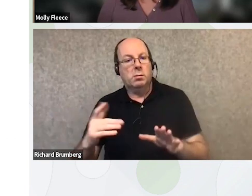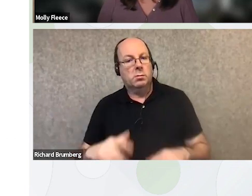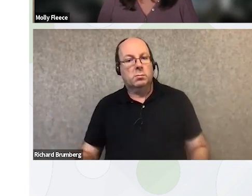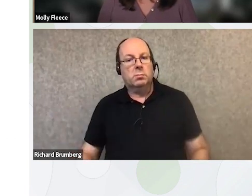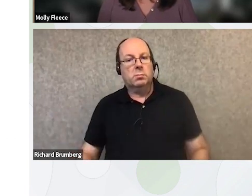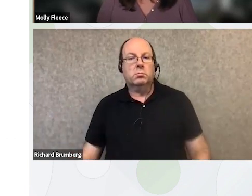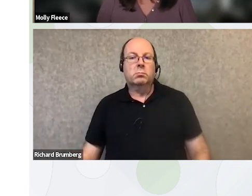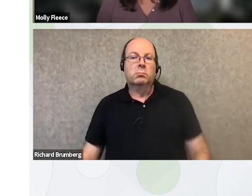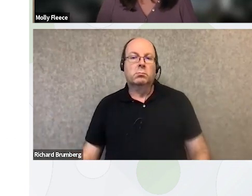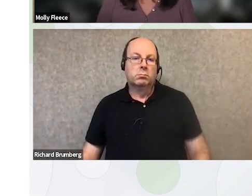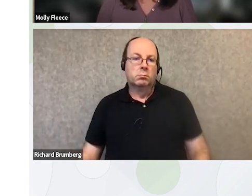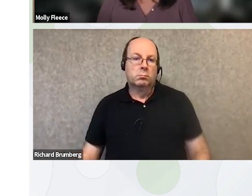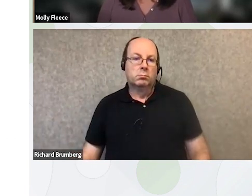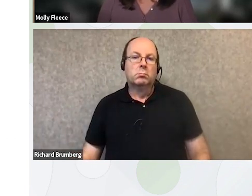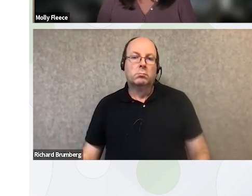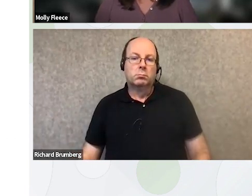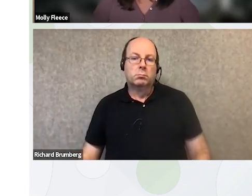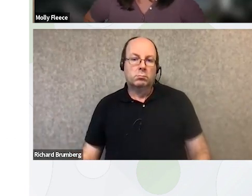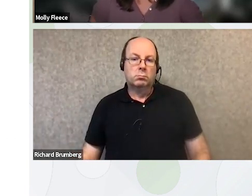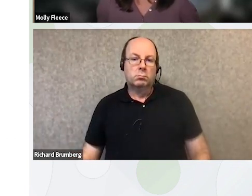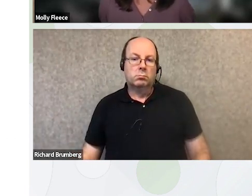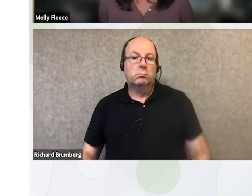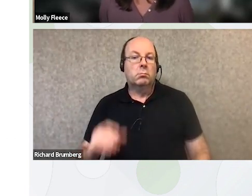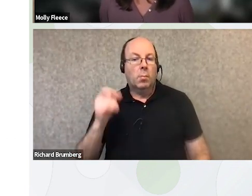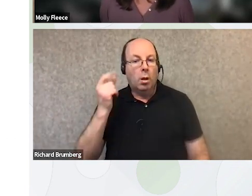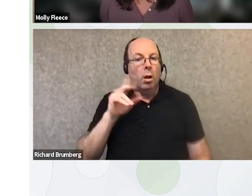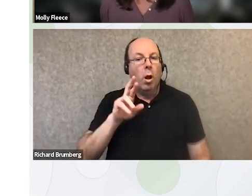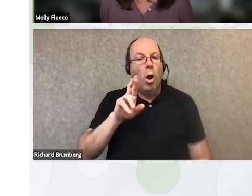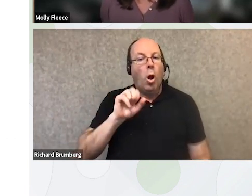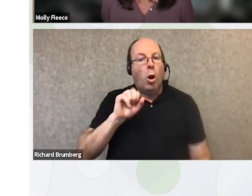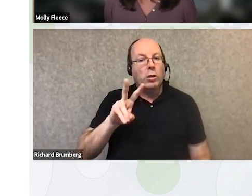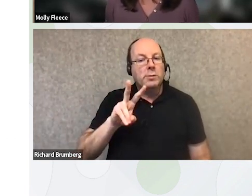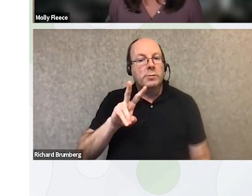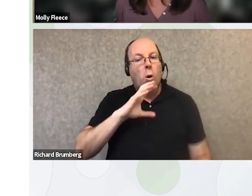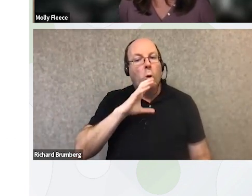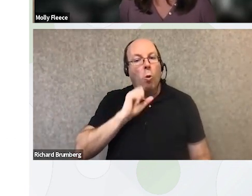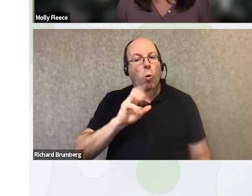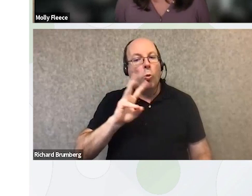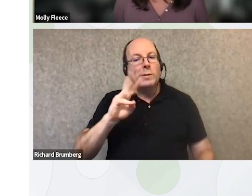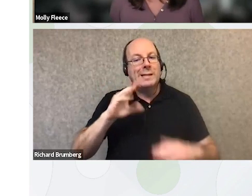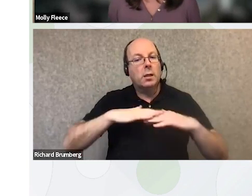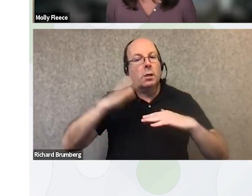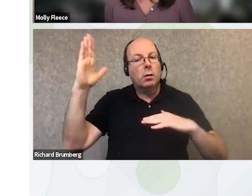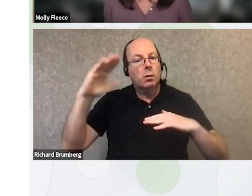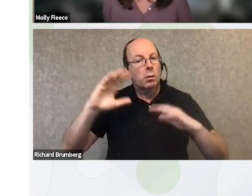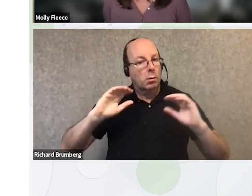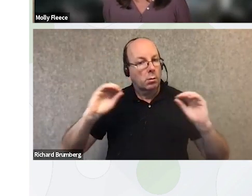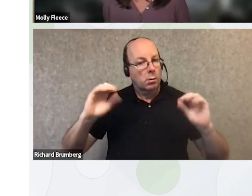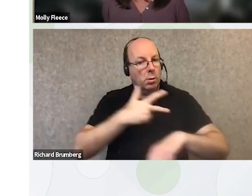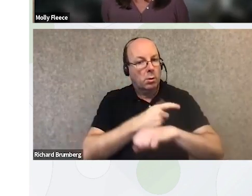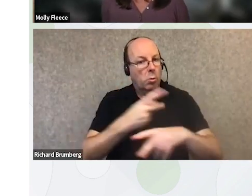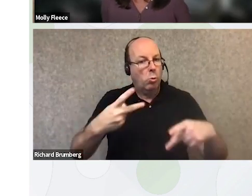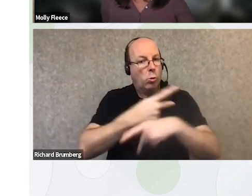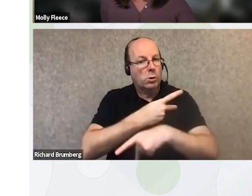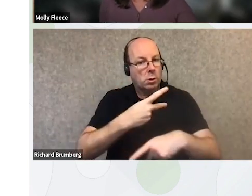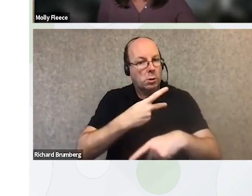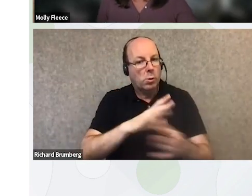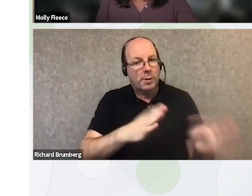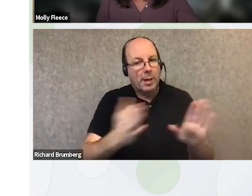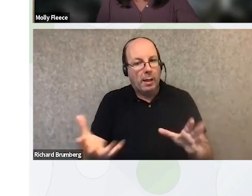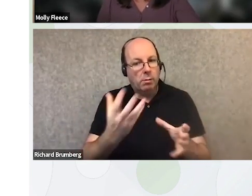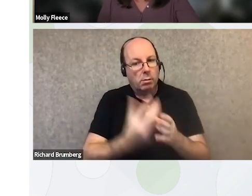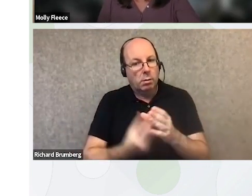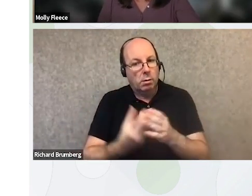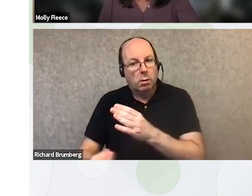from RSV disease in our adults older than 60 years old. So the CDC recommends that adults age 60 and older